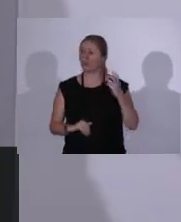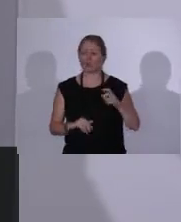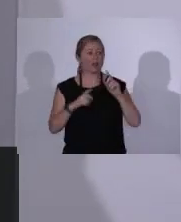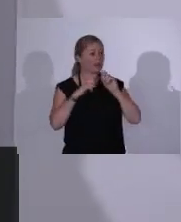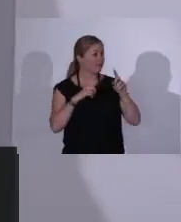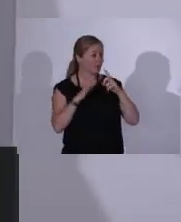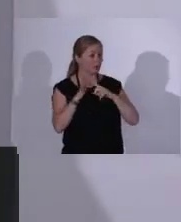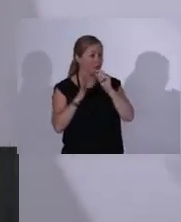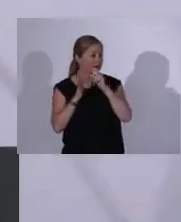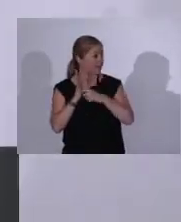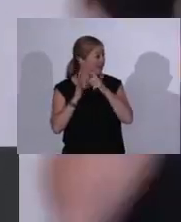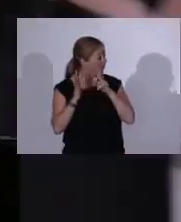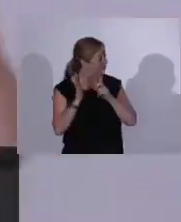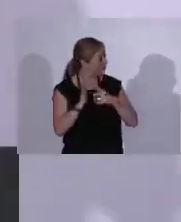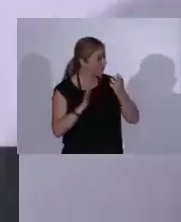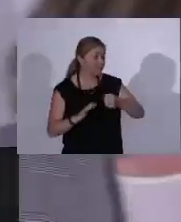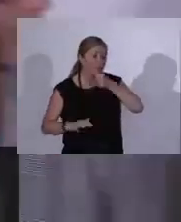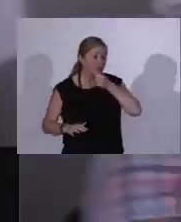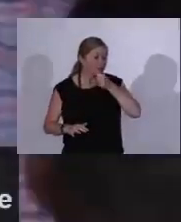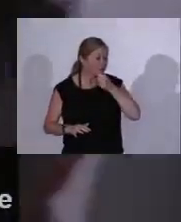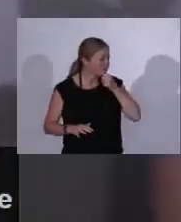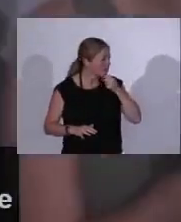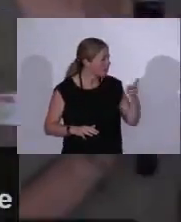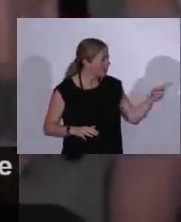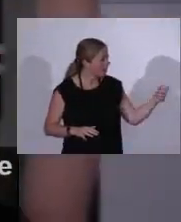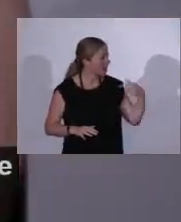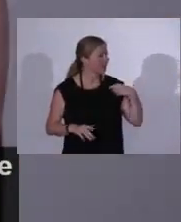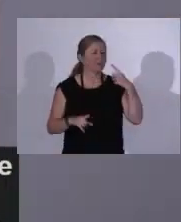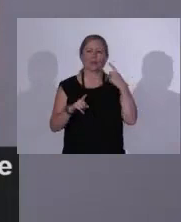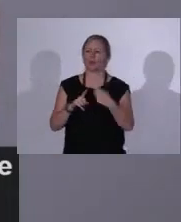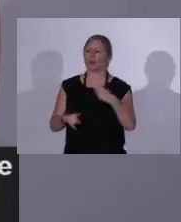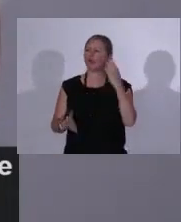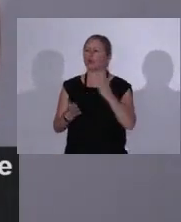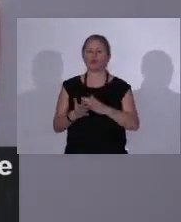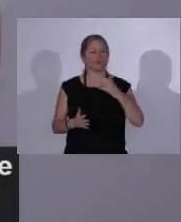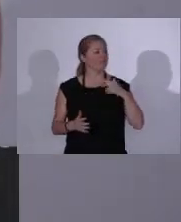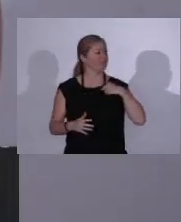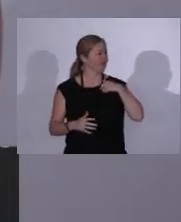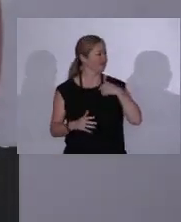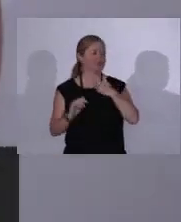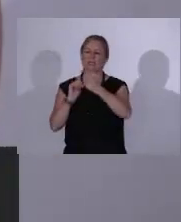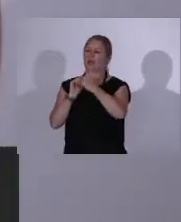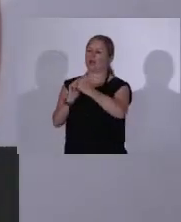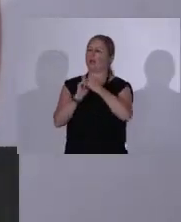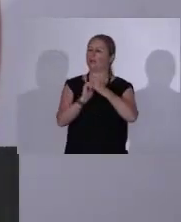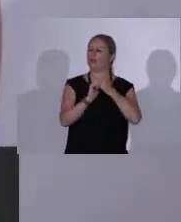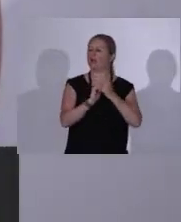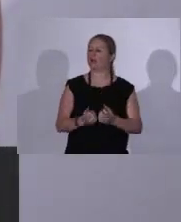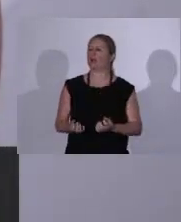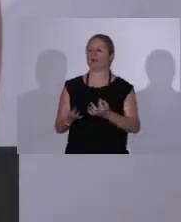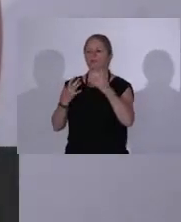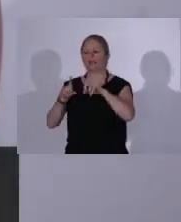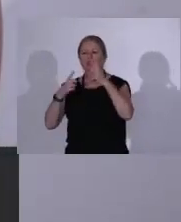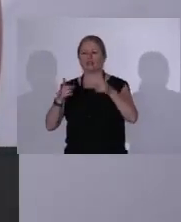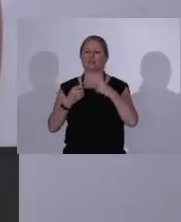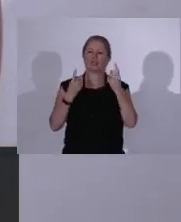why you're taking the microphone. Yeah, just a quick one. Definitely for us, it will be the partnerships with the different homelessness and housing